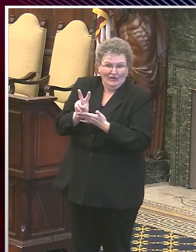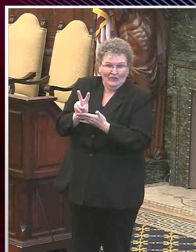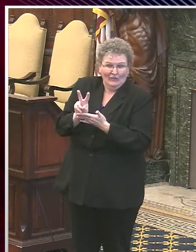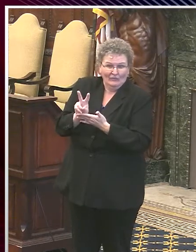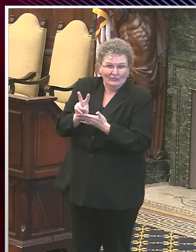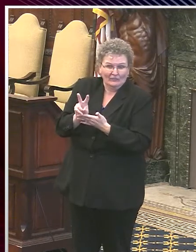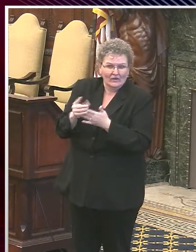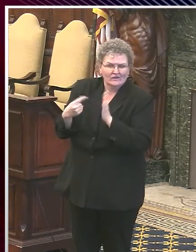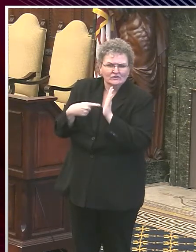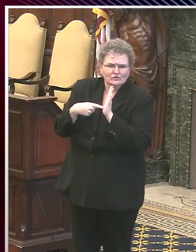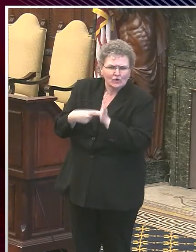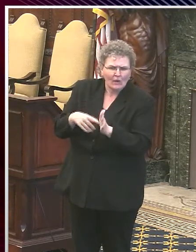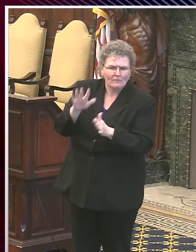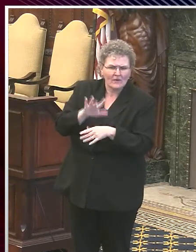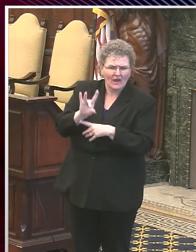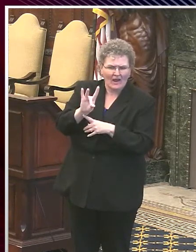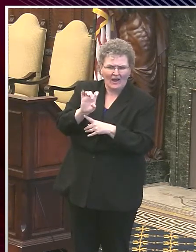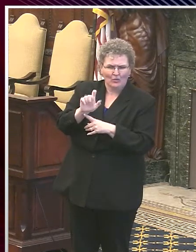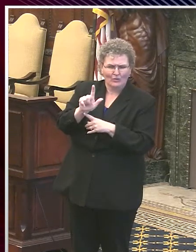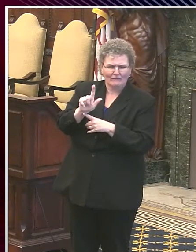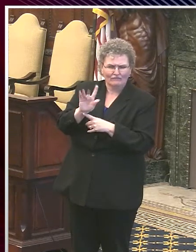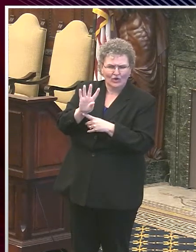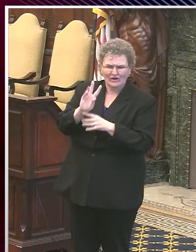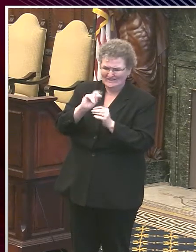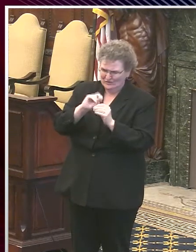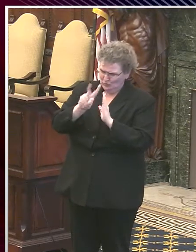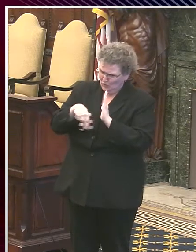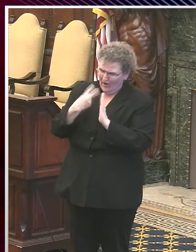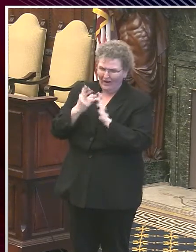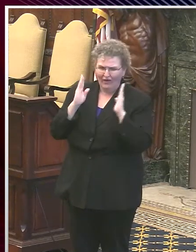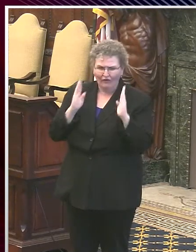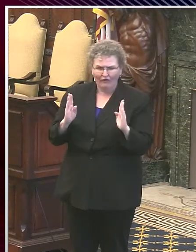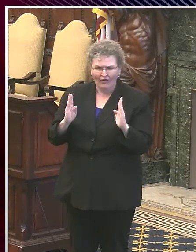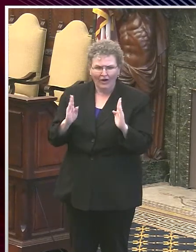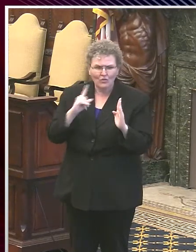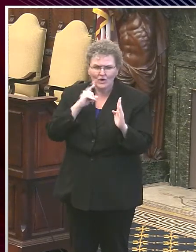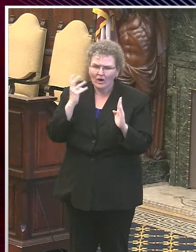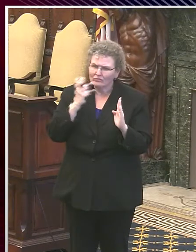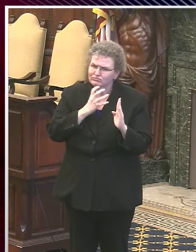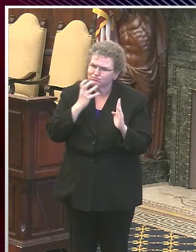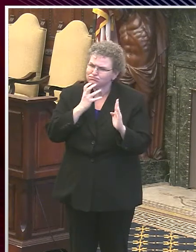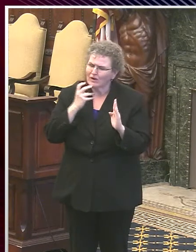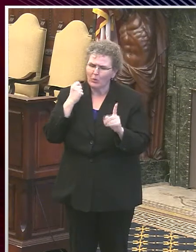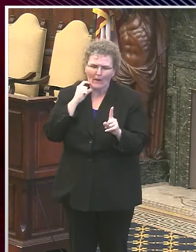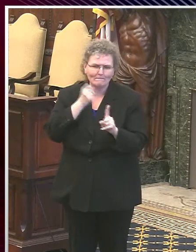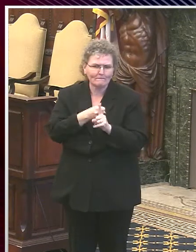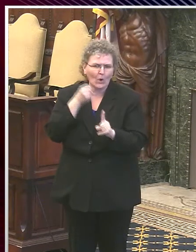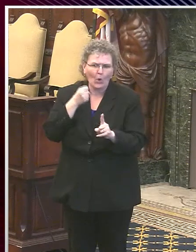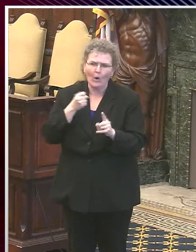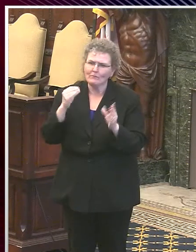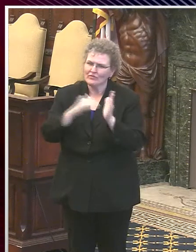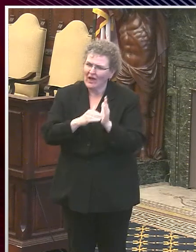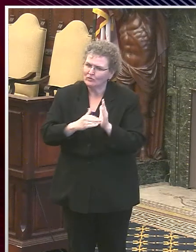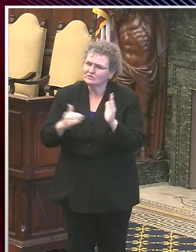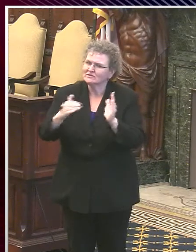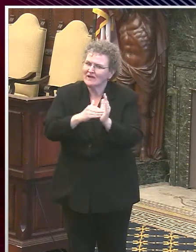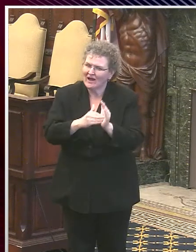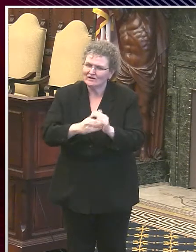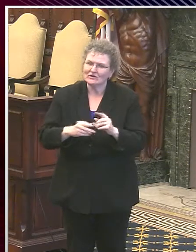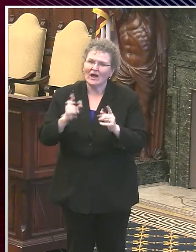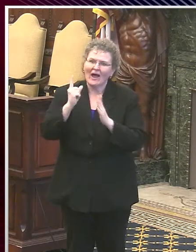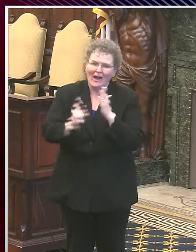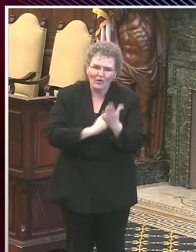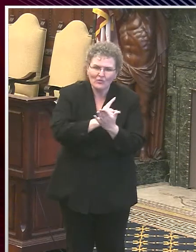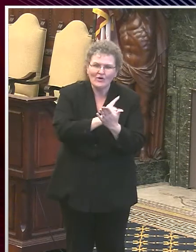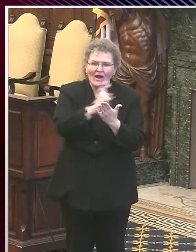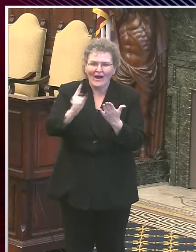vaccinated 824 people. So we think, based on that we can get up to the 500 people per hour, which gets us to the